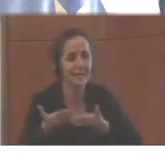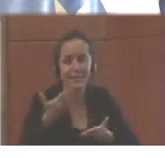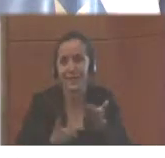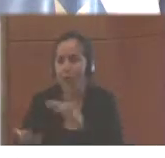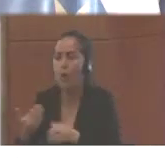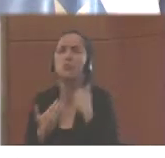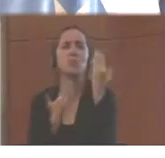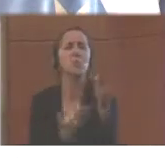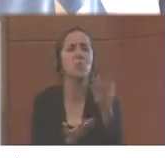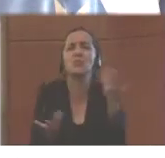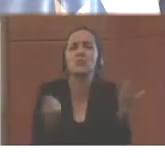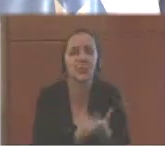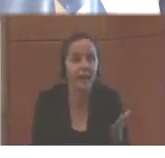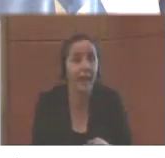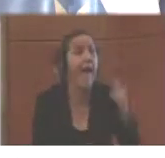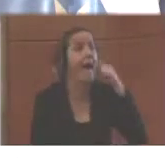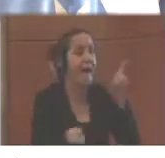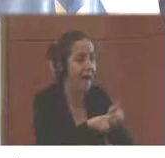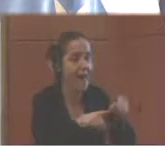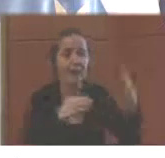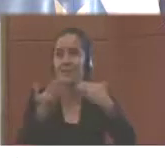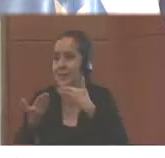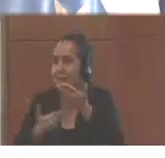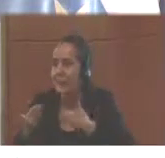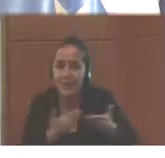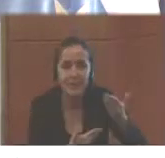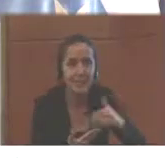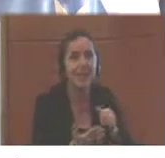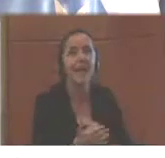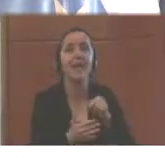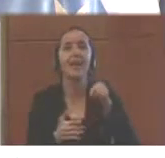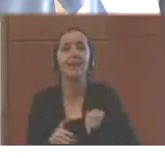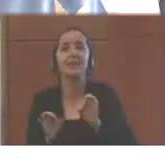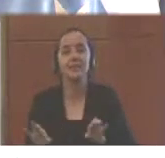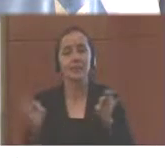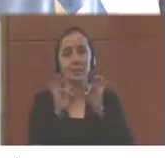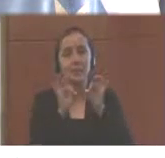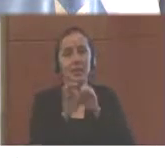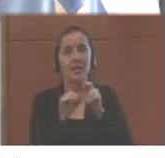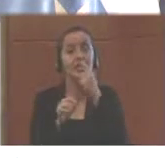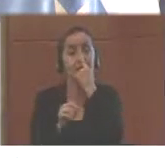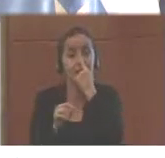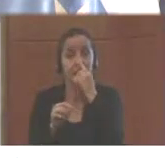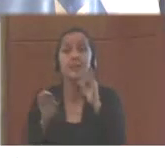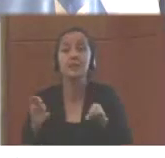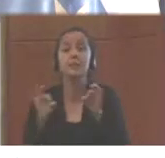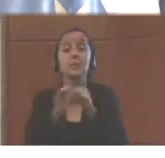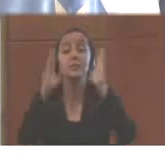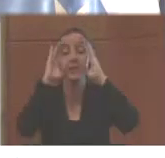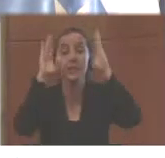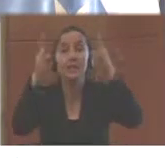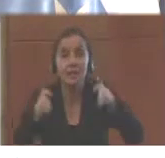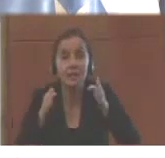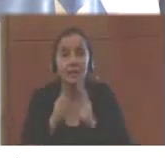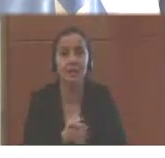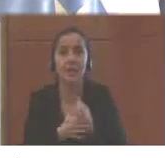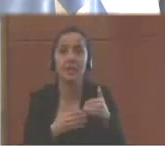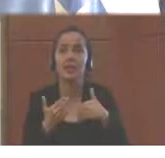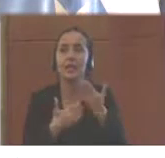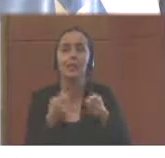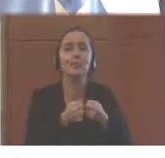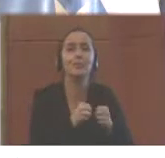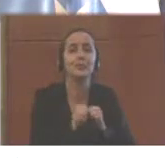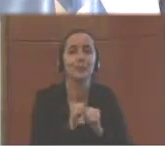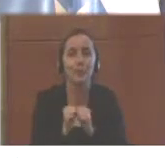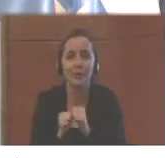aim of moving forward in the exchange of experiences and creating shared proposals. It's a key example of Mercosur,